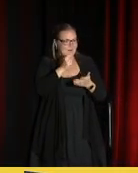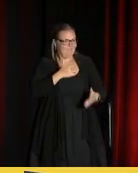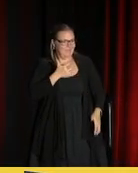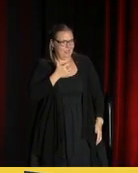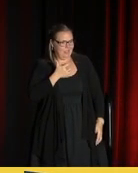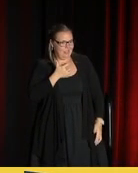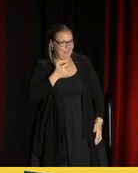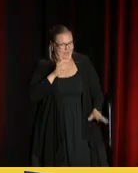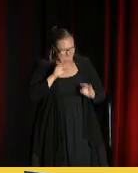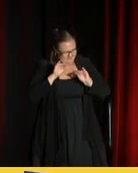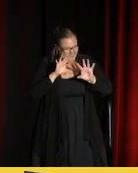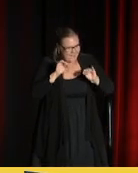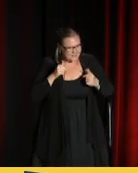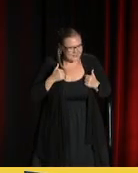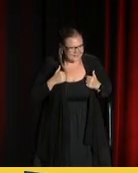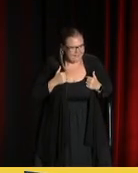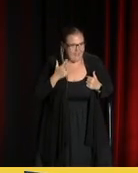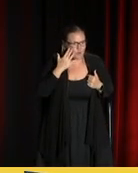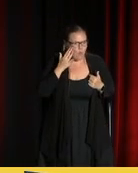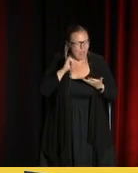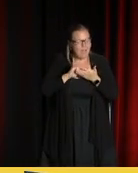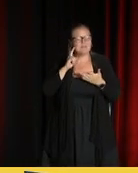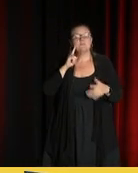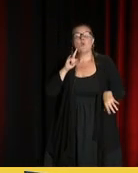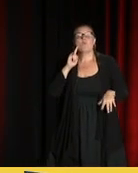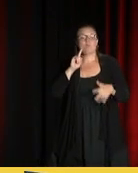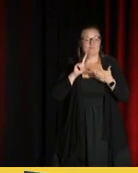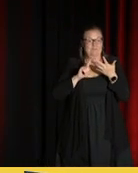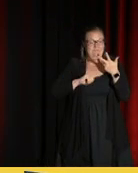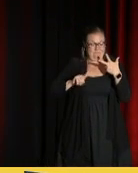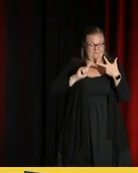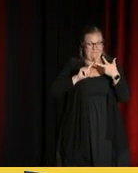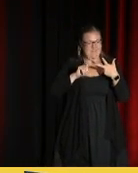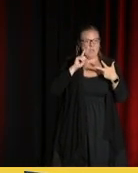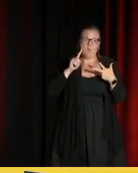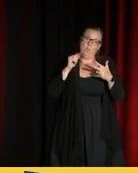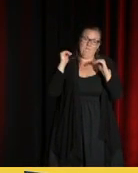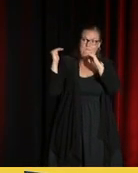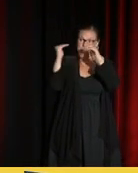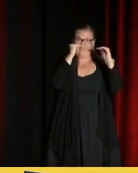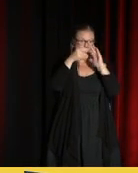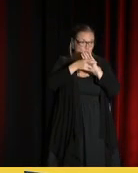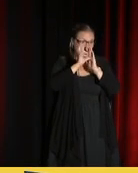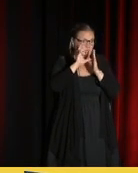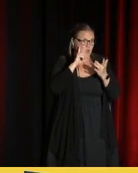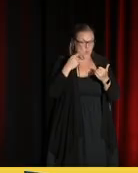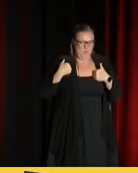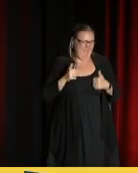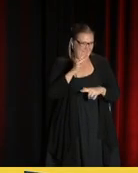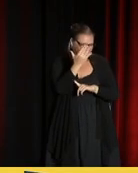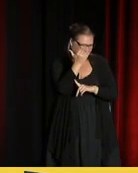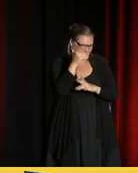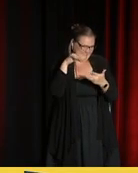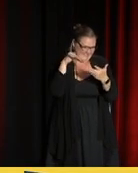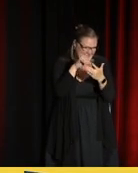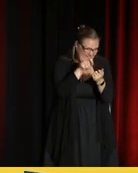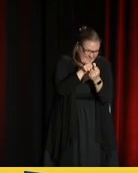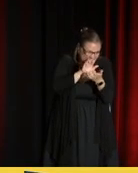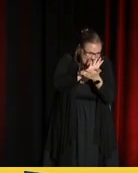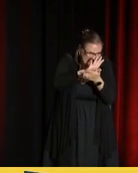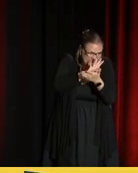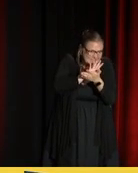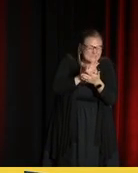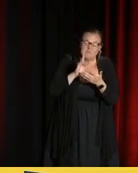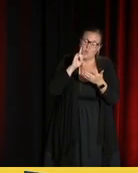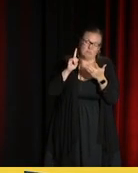magic. The therapeutic use of magic has been peer-reviewed. We've published about 15 studies in leading journals across